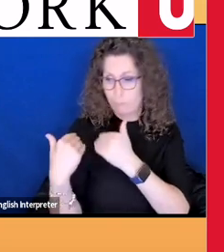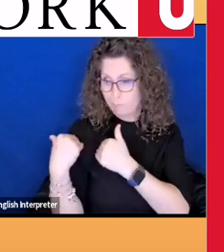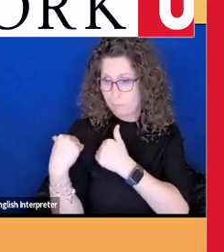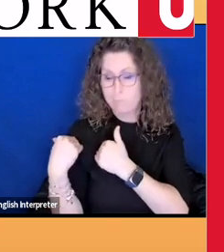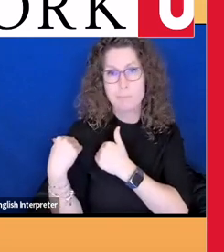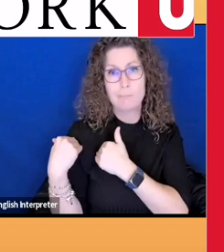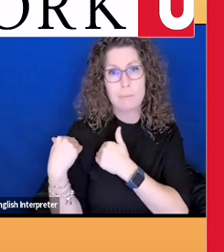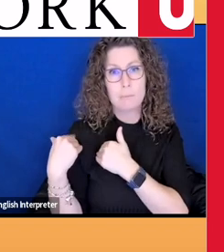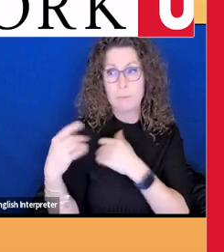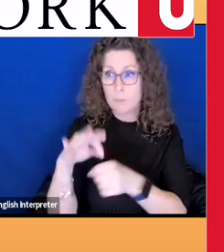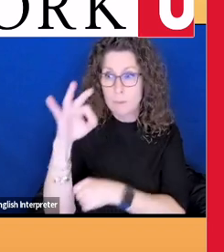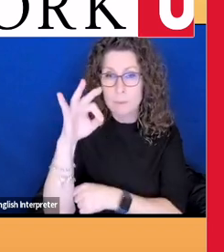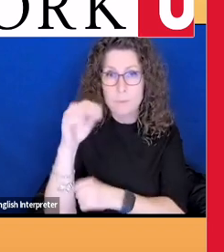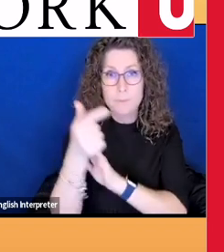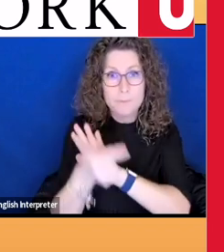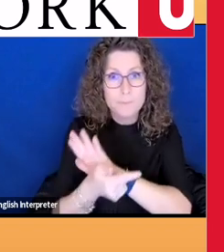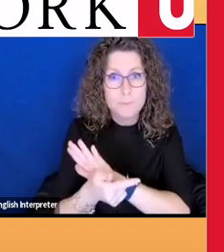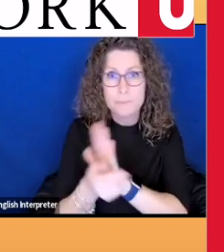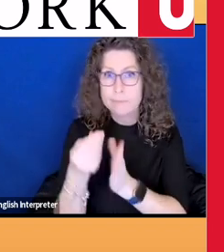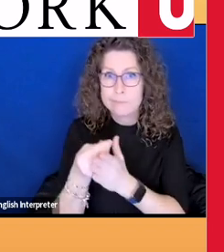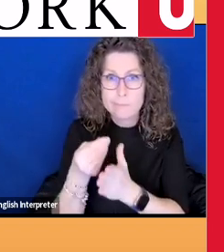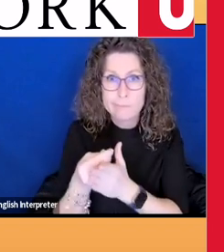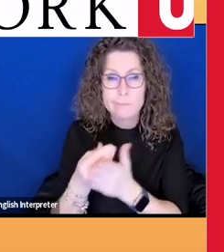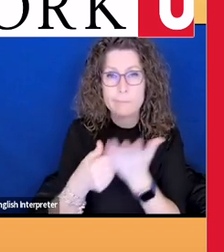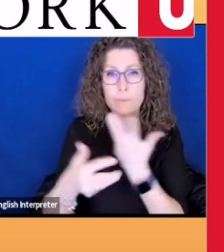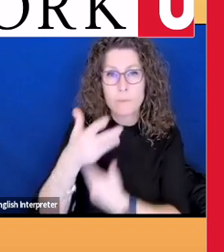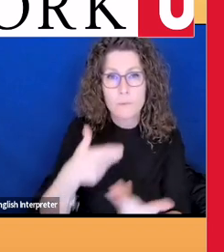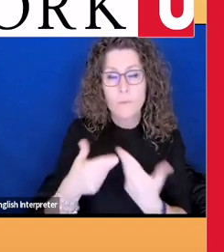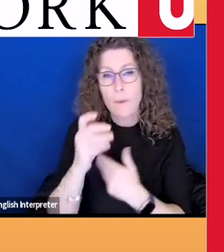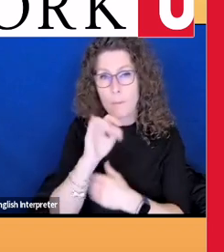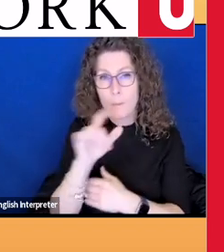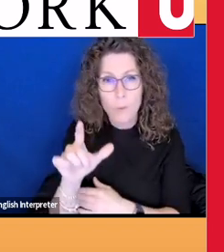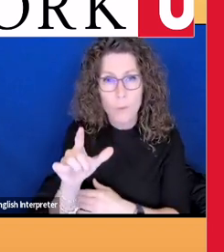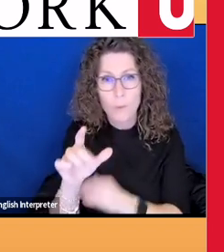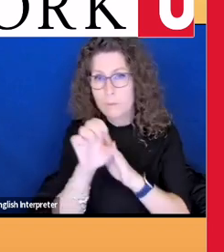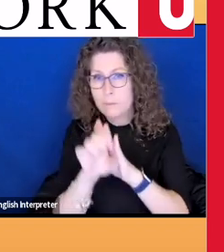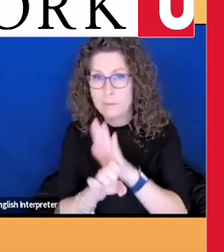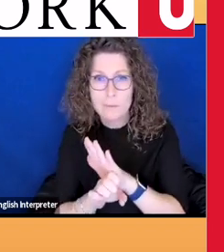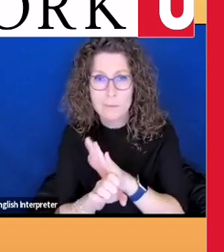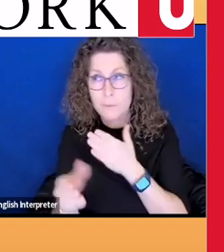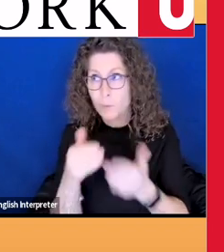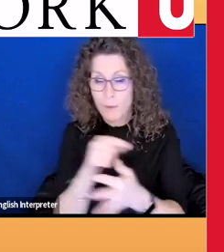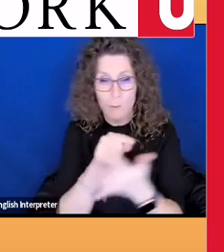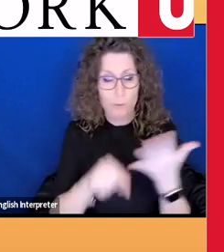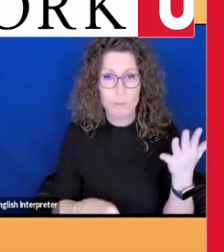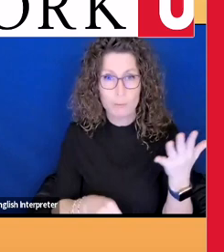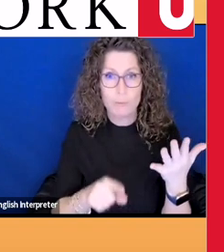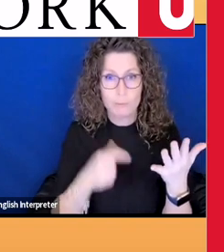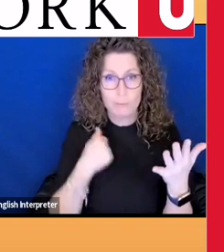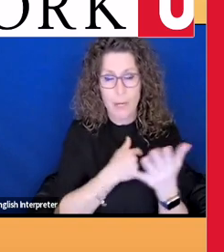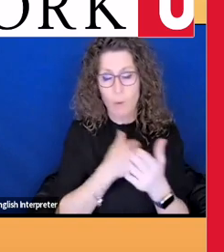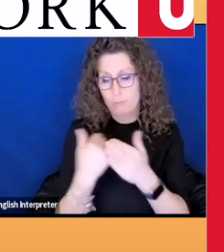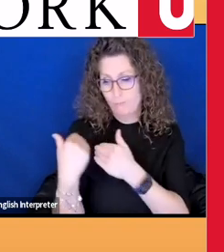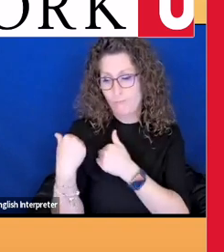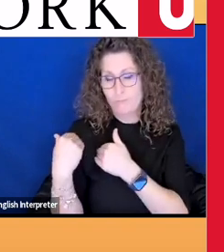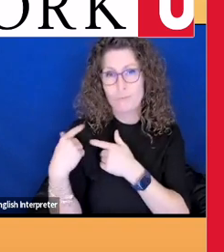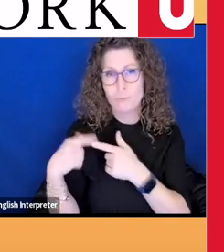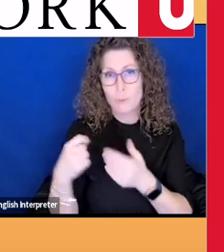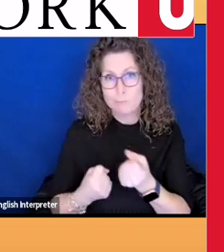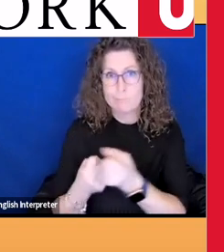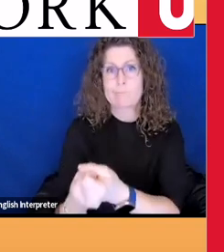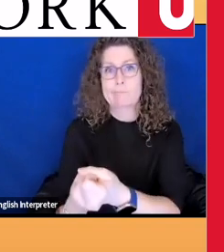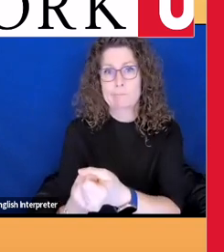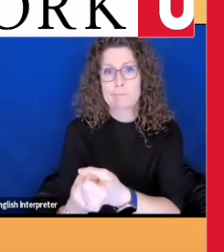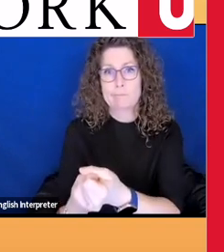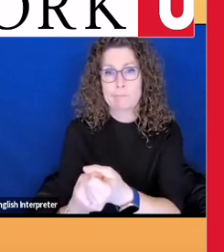legal, financial, social, moral, ethical, or of whatever kind. The idea of being